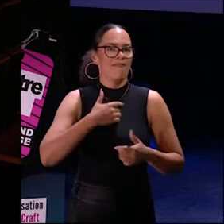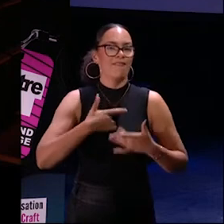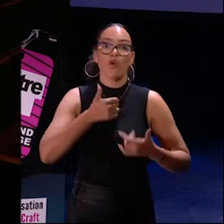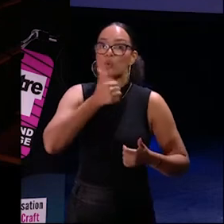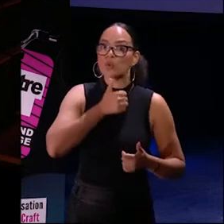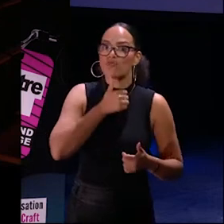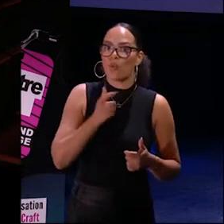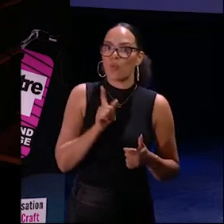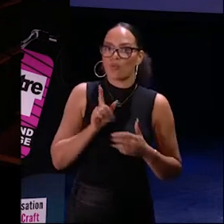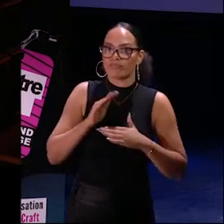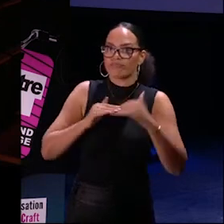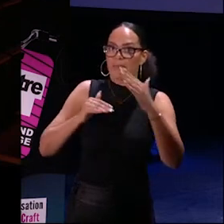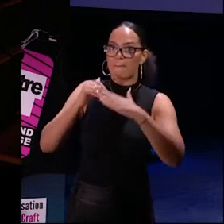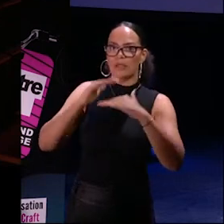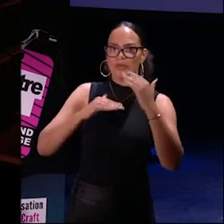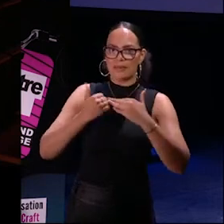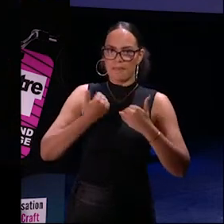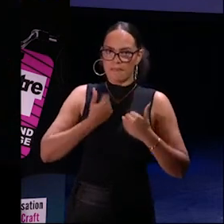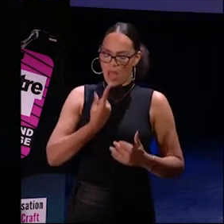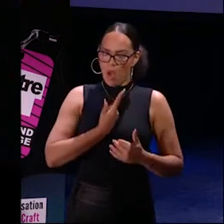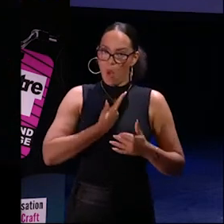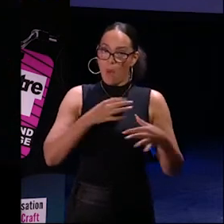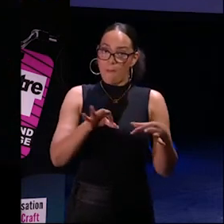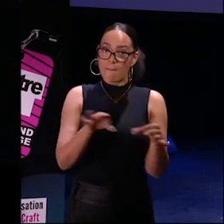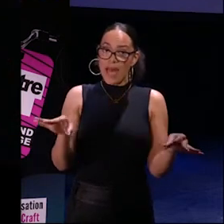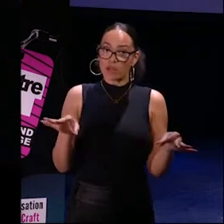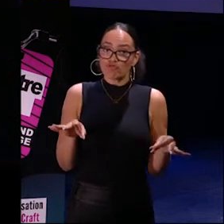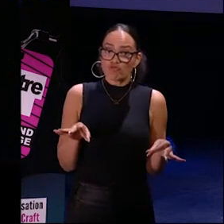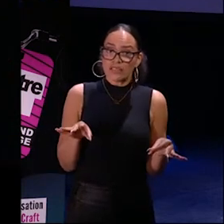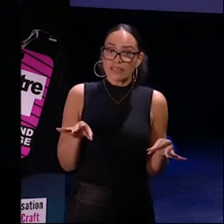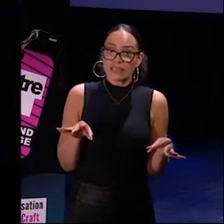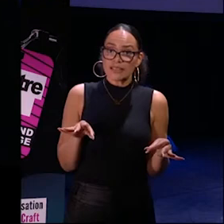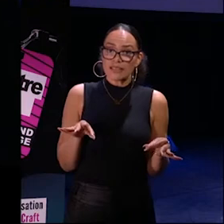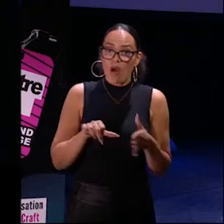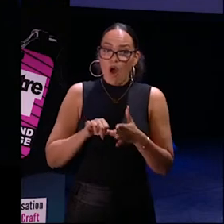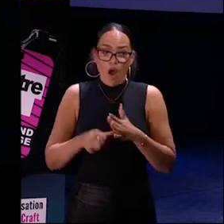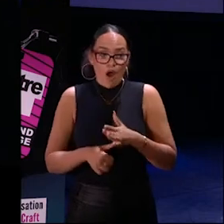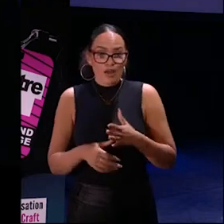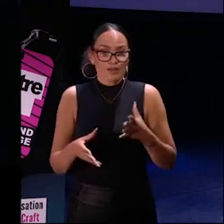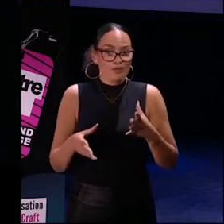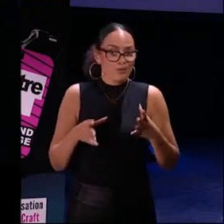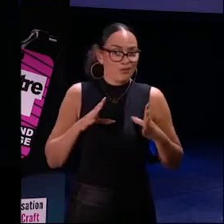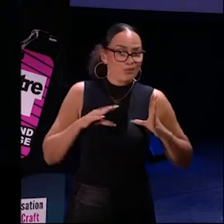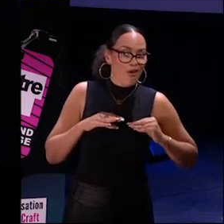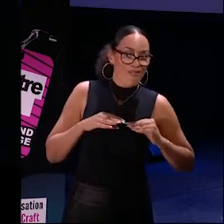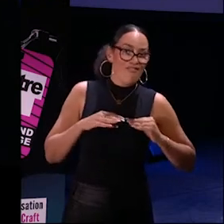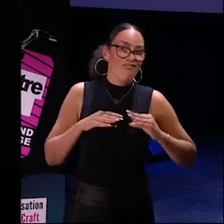is building my own boundaries and making them hard or soft. And that comes with like a whole bunch of